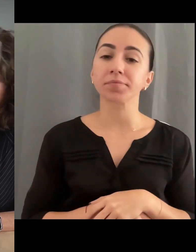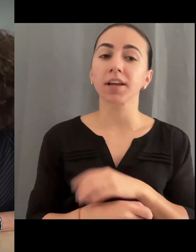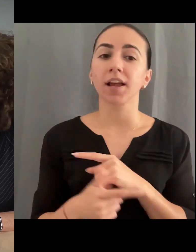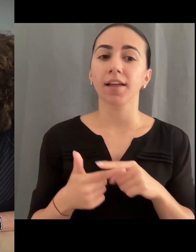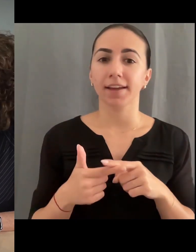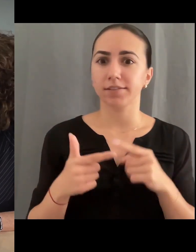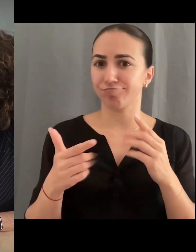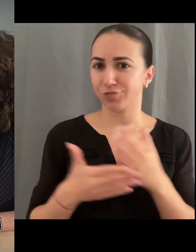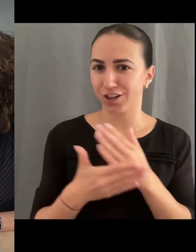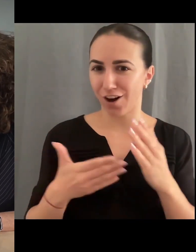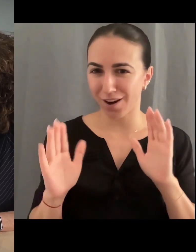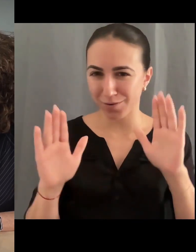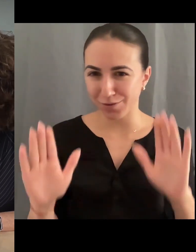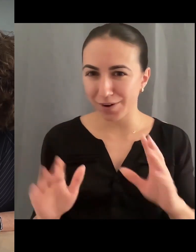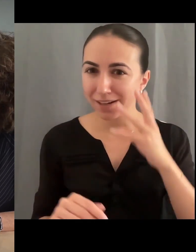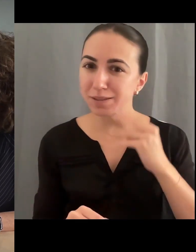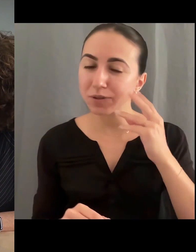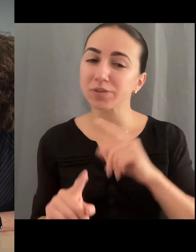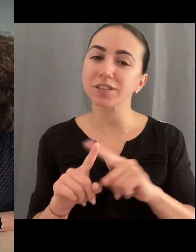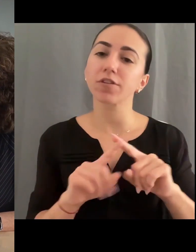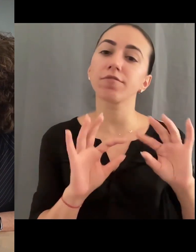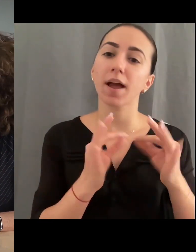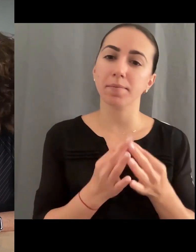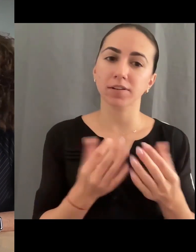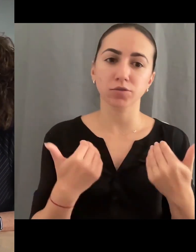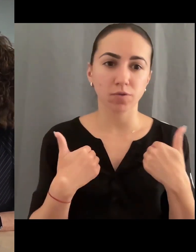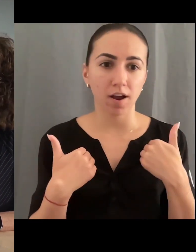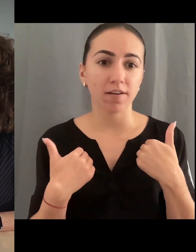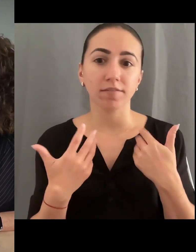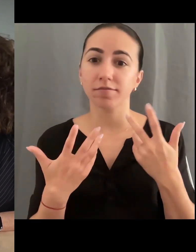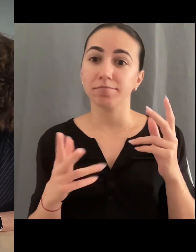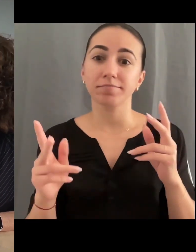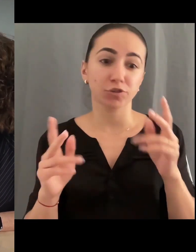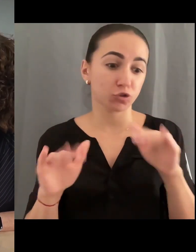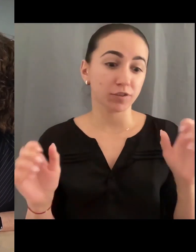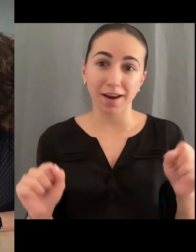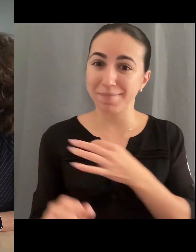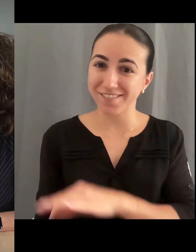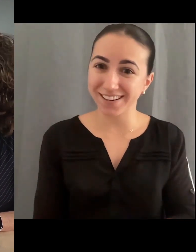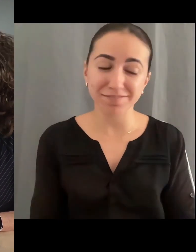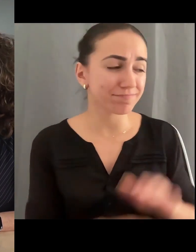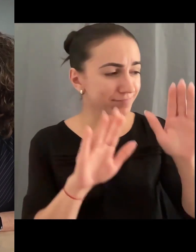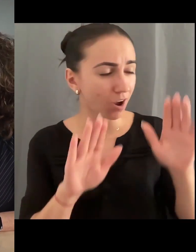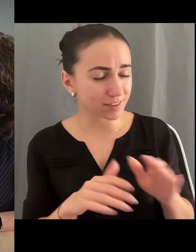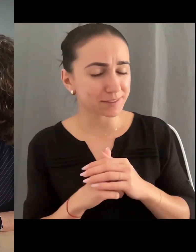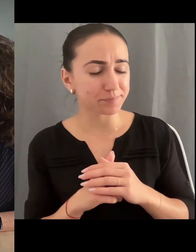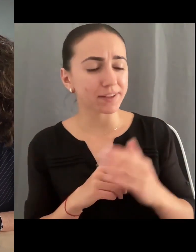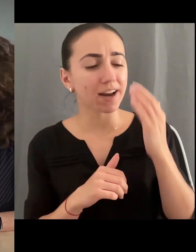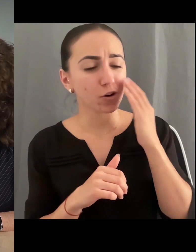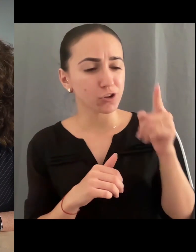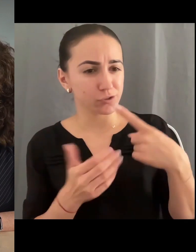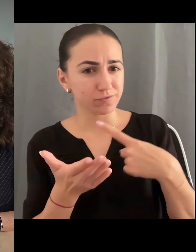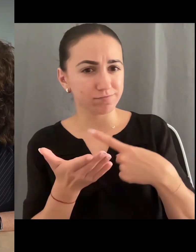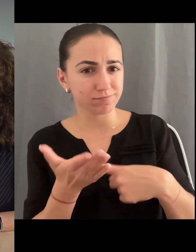our great experiences with families who have children who could benefit from the program. Awesome. And I know you've gone